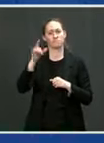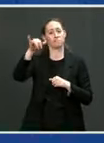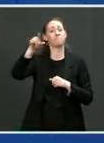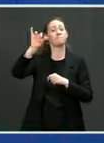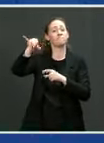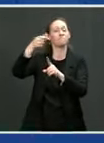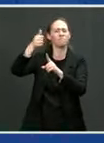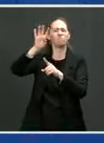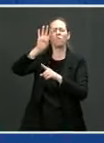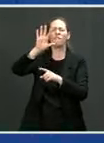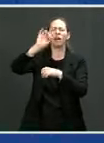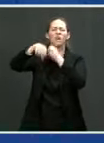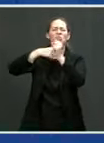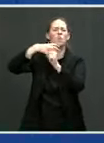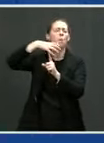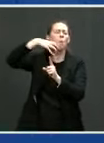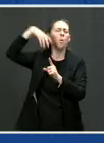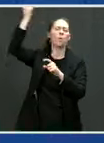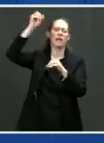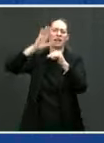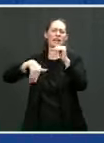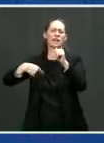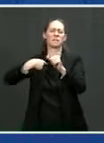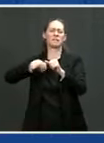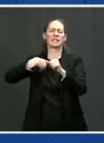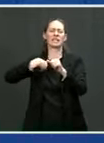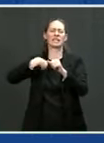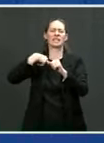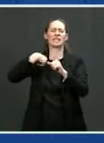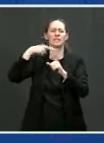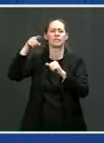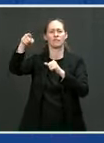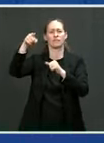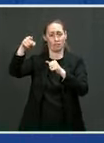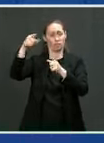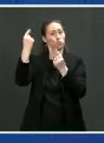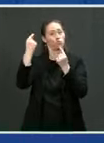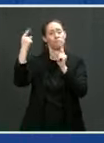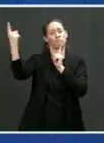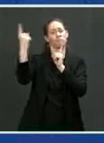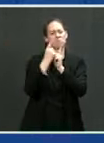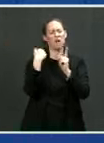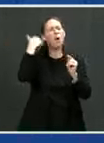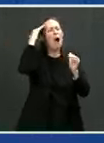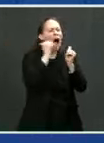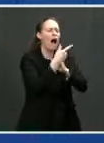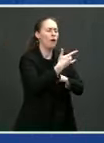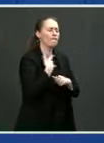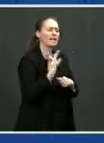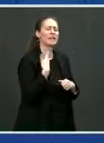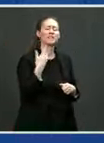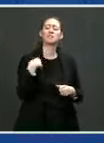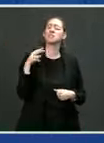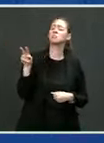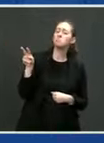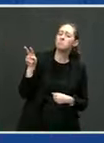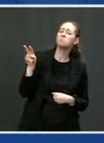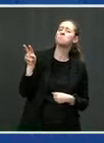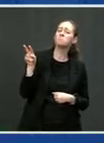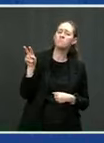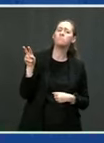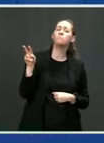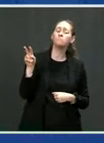And he told me he knew how I felt, and I didn't say anything. He said, I know what you're